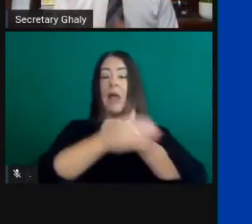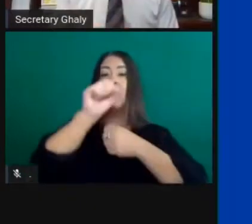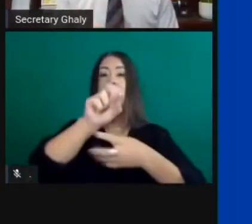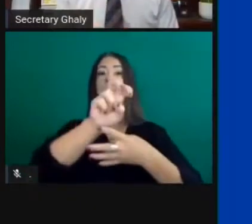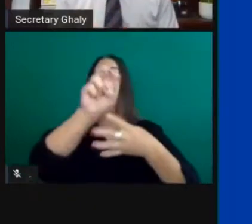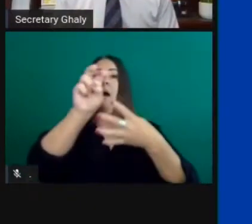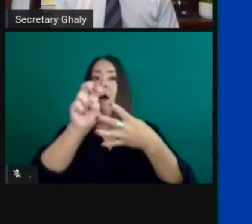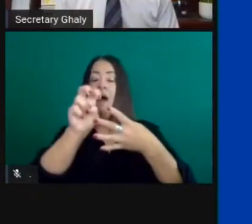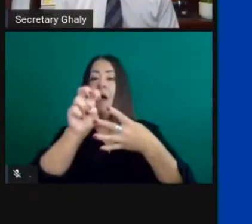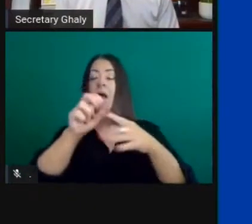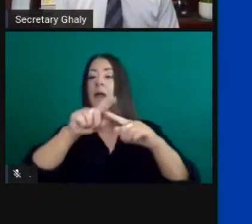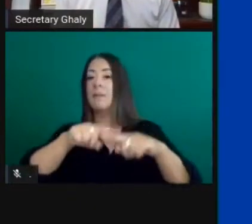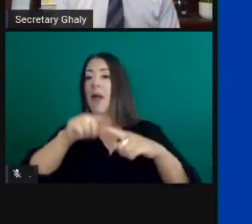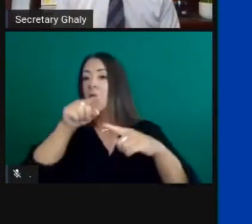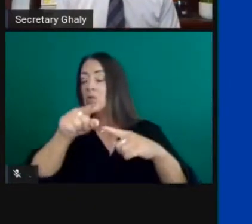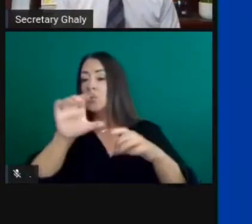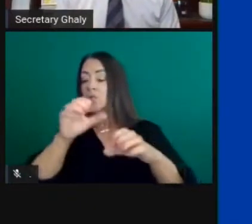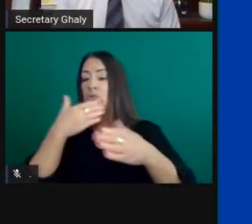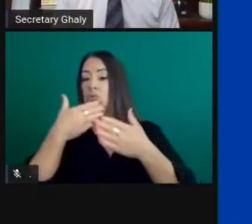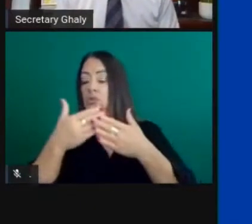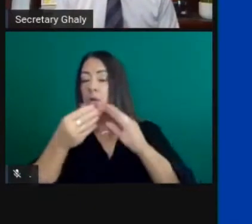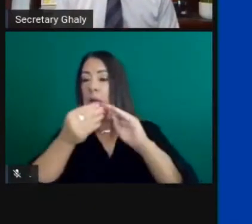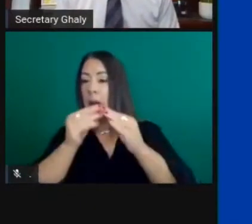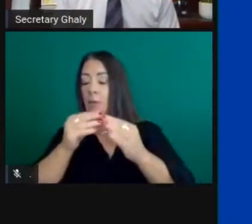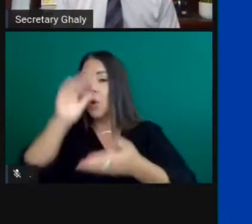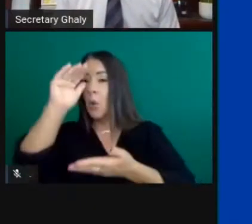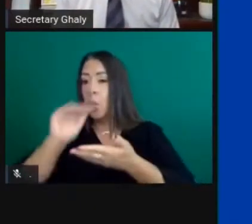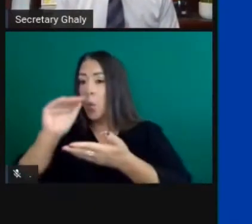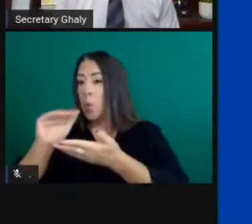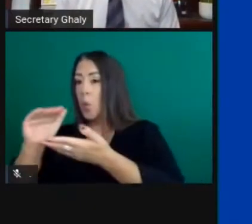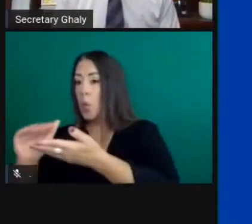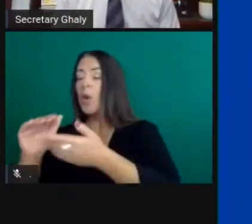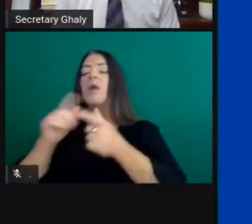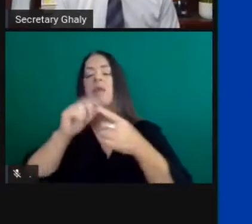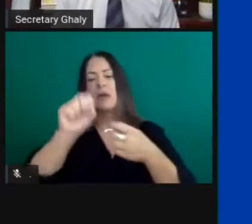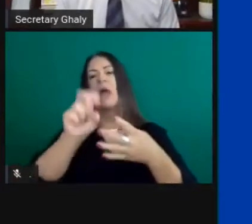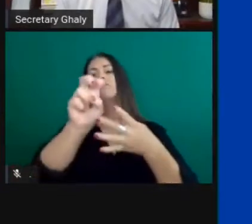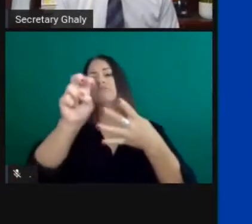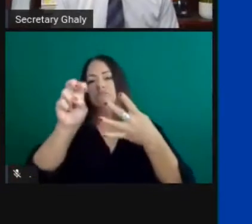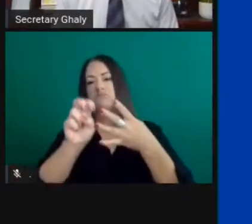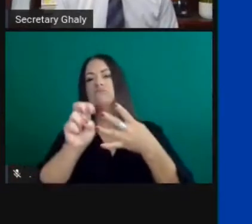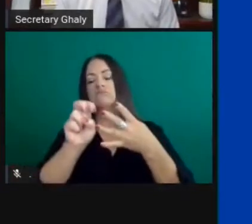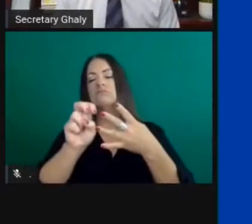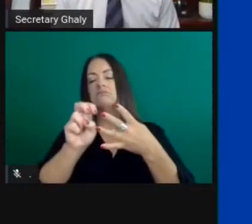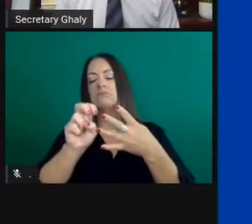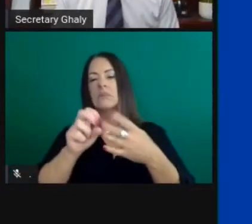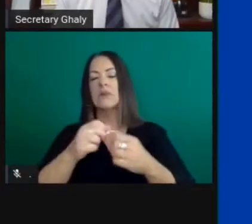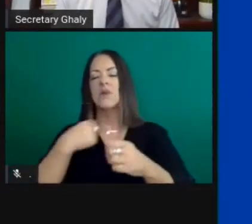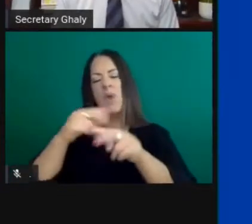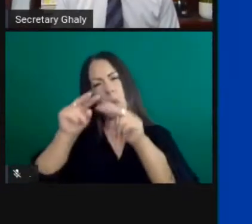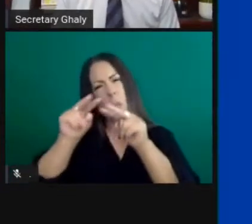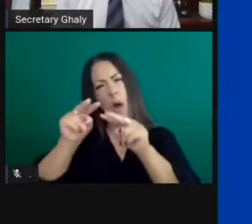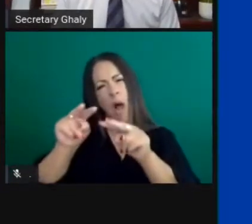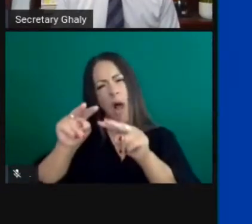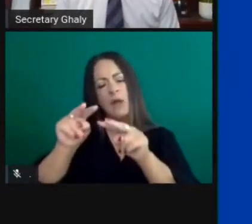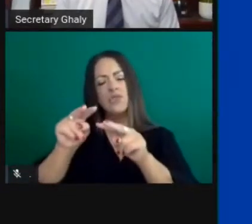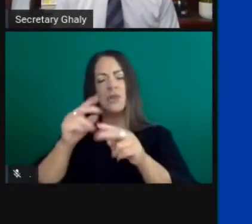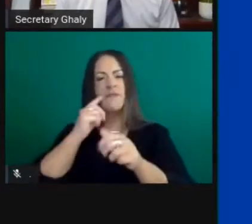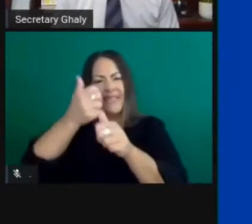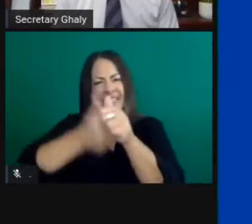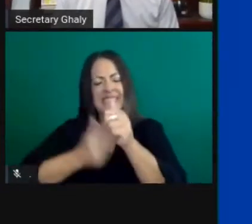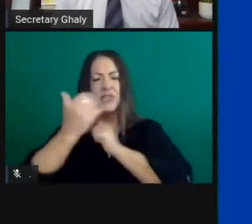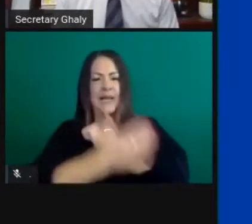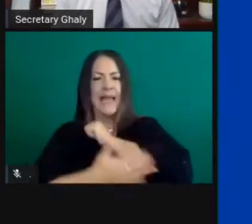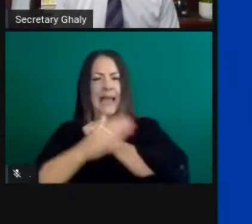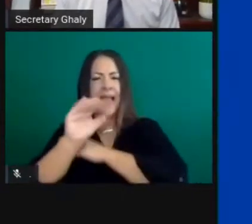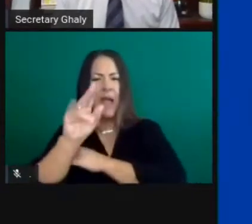really just as a reminder, that we have these 4 tiers. We have widespread, substantial, moderate, minimal. That's